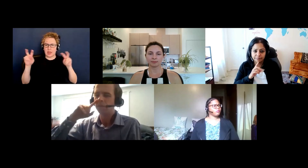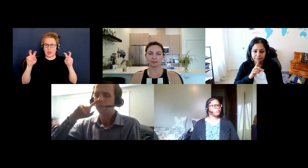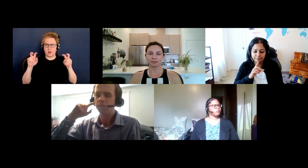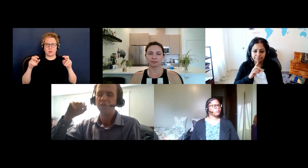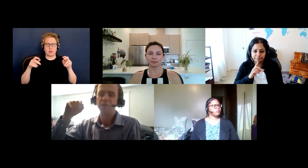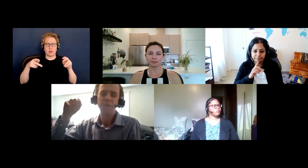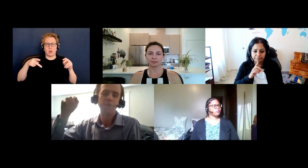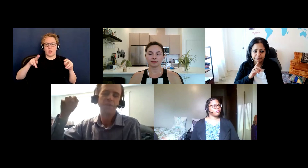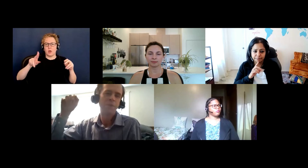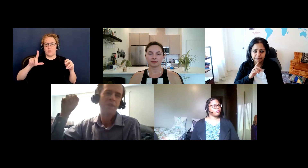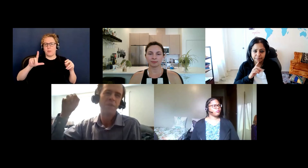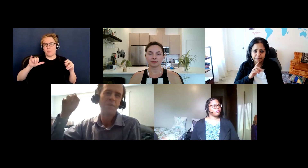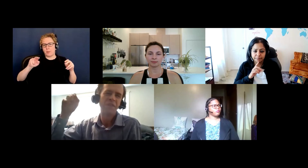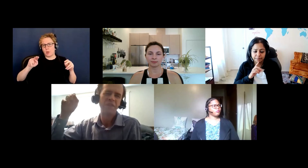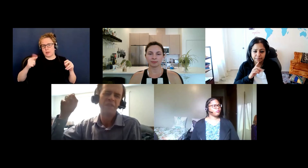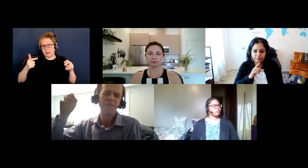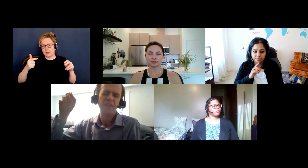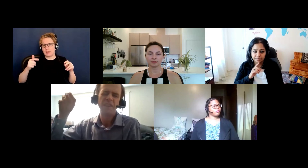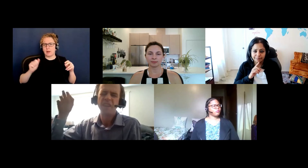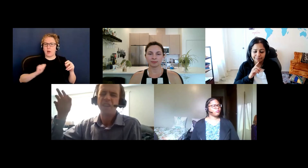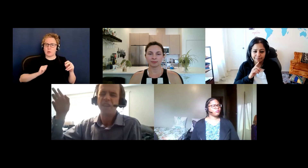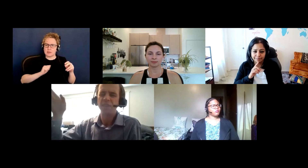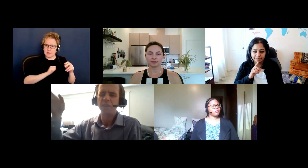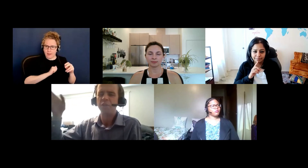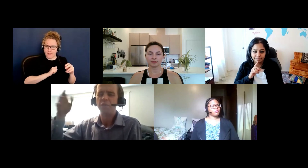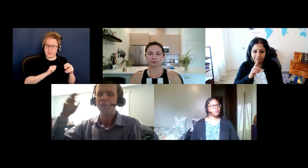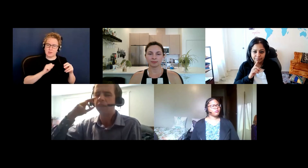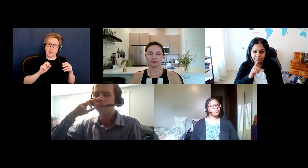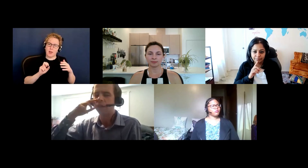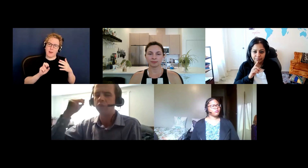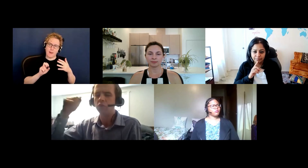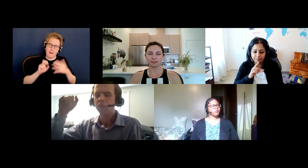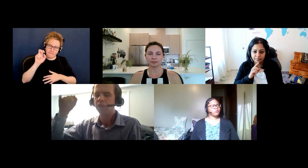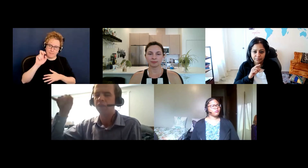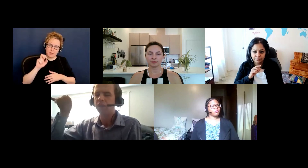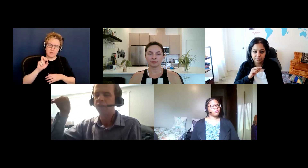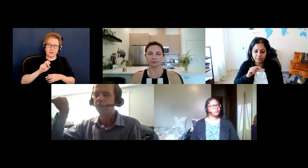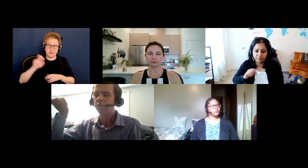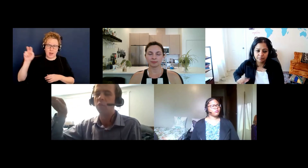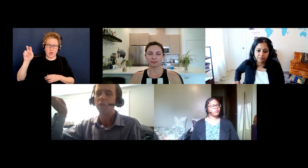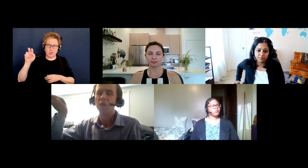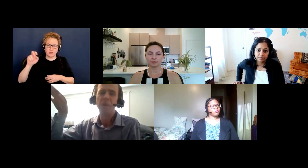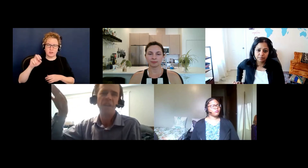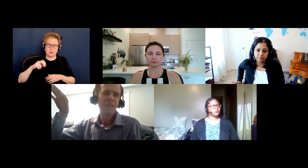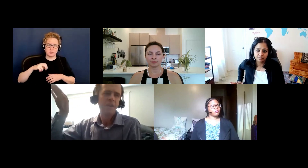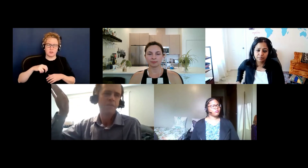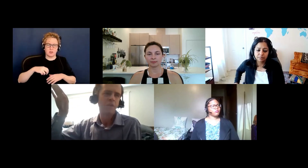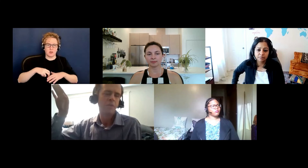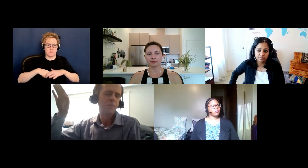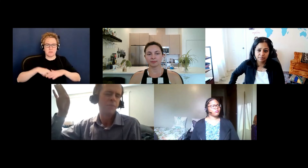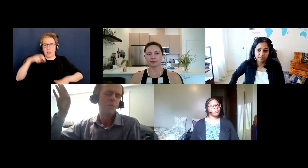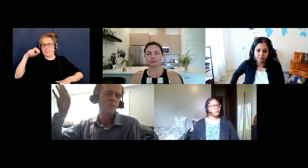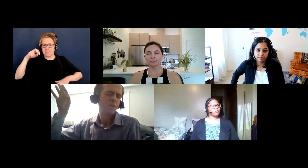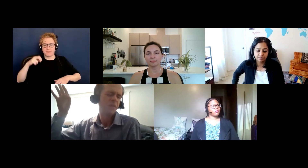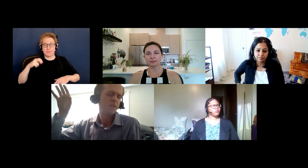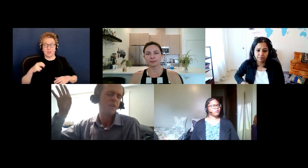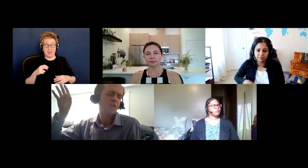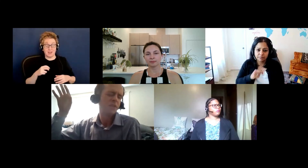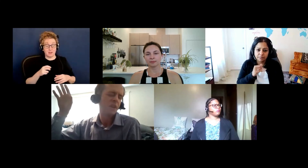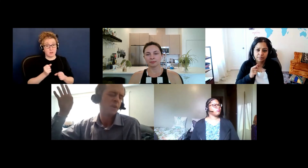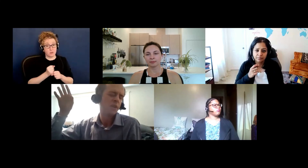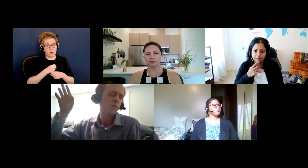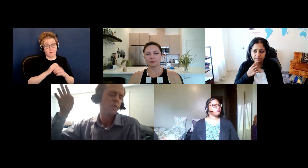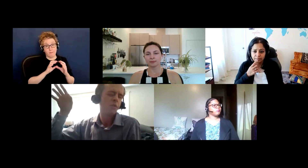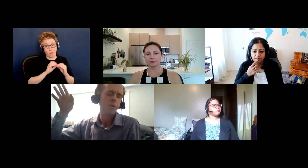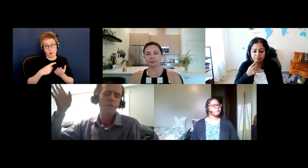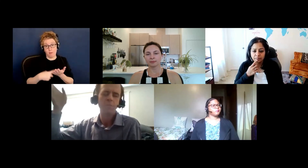or something like lifting ourselves up the stairs. And I thought that was interesting that they had created a forum for people, you know, to